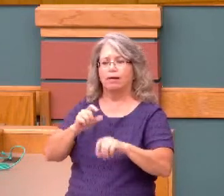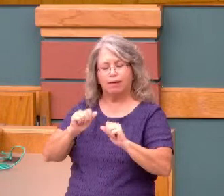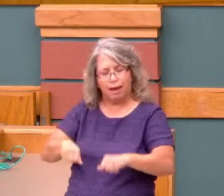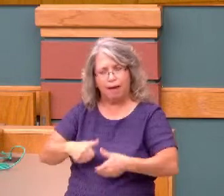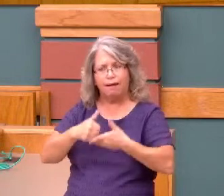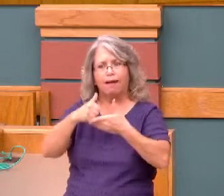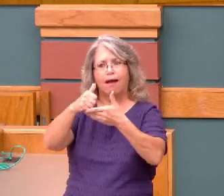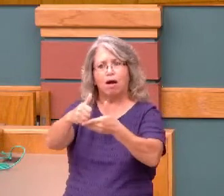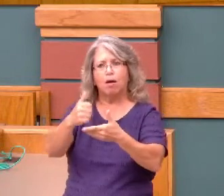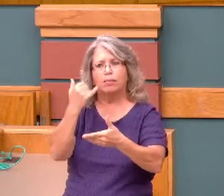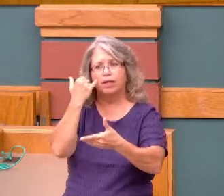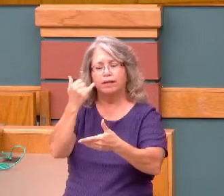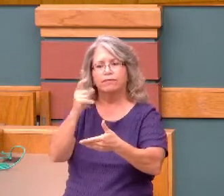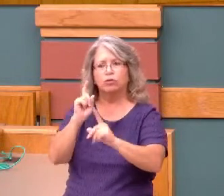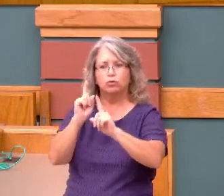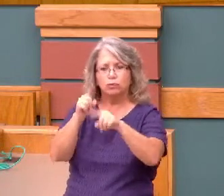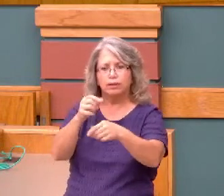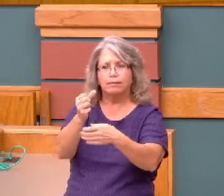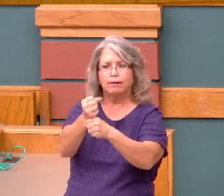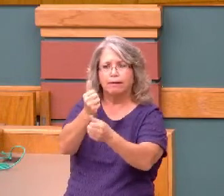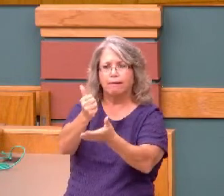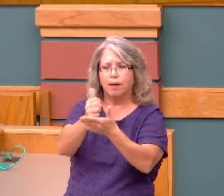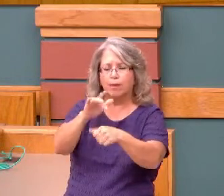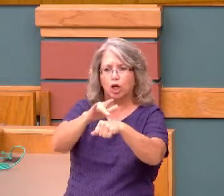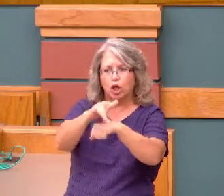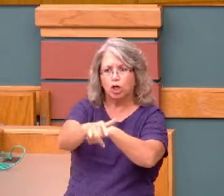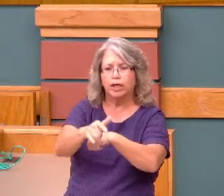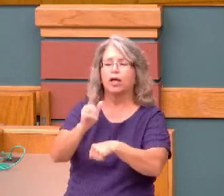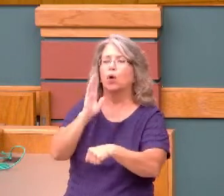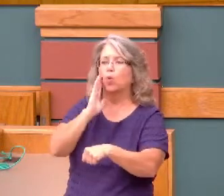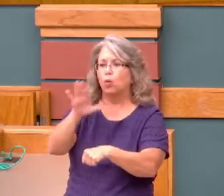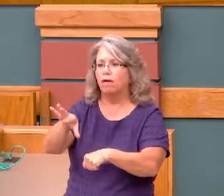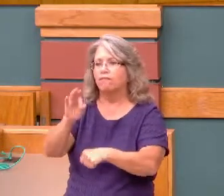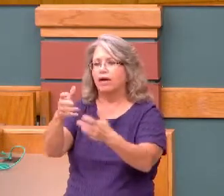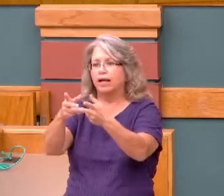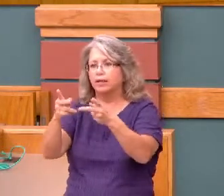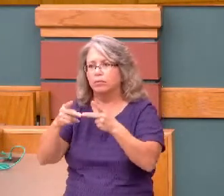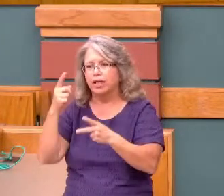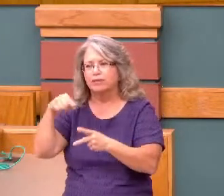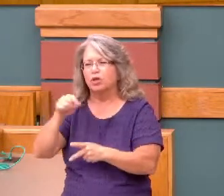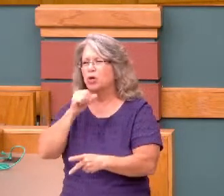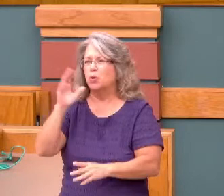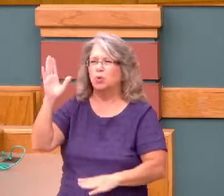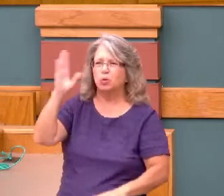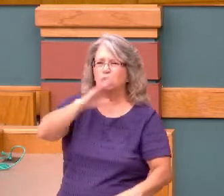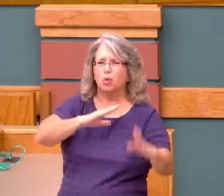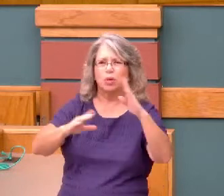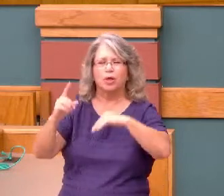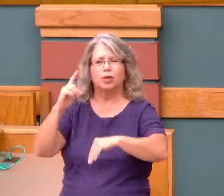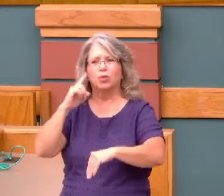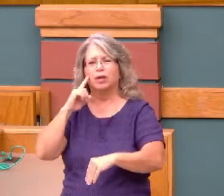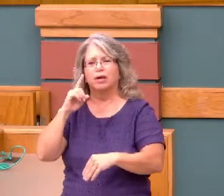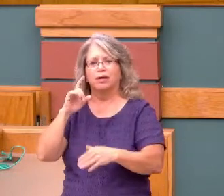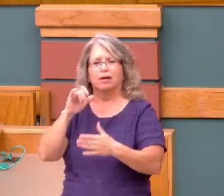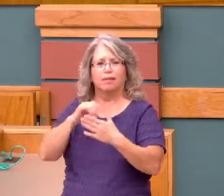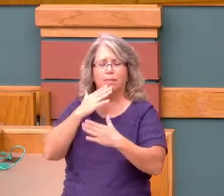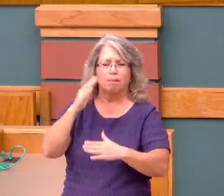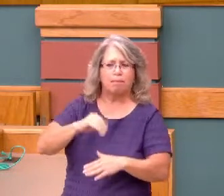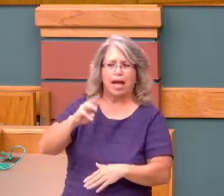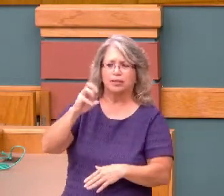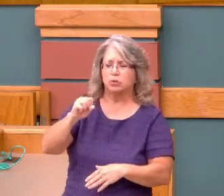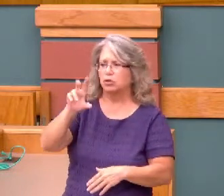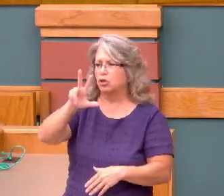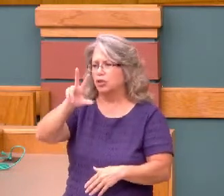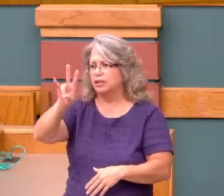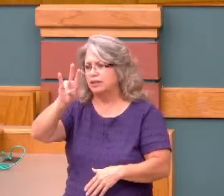going to find a place for you. I don't want you to worry about all of this bad news about 37% and whether or not it's going